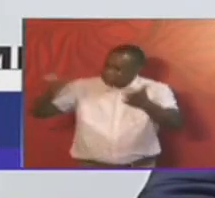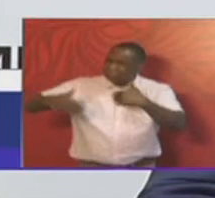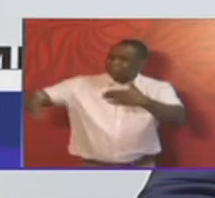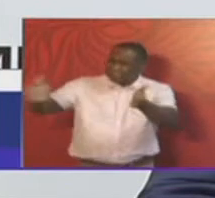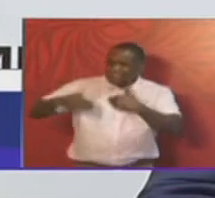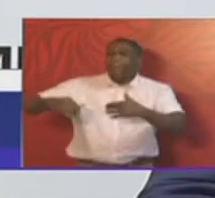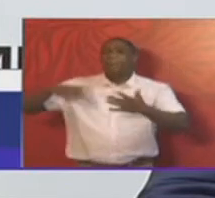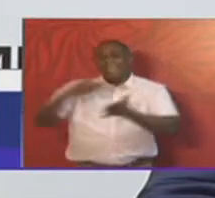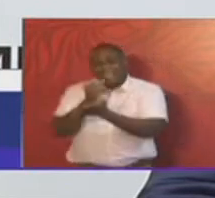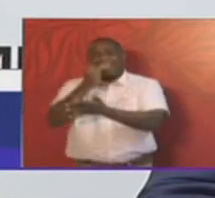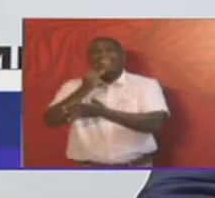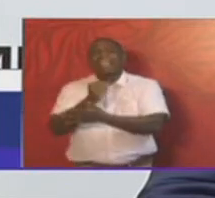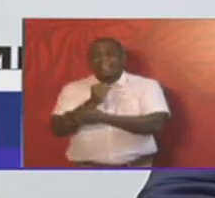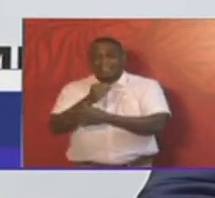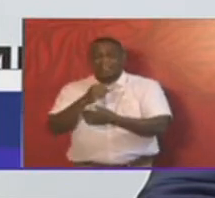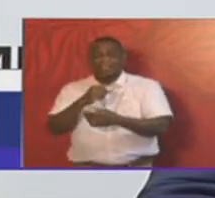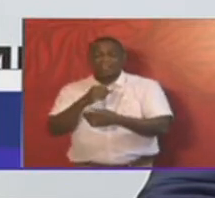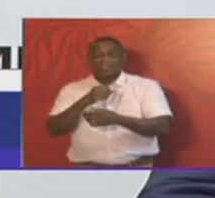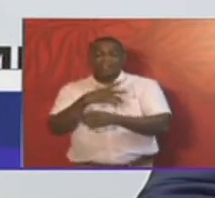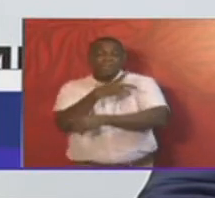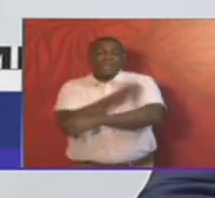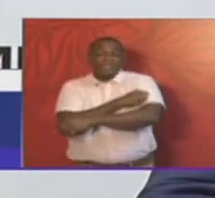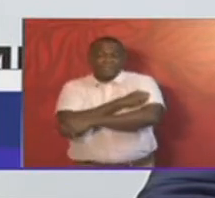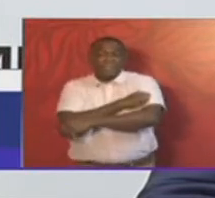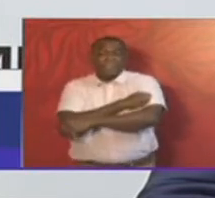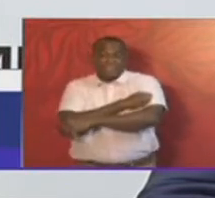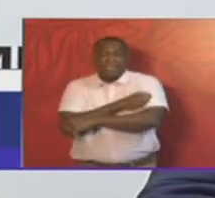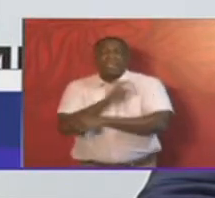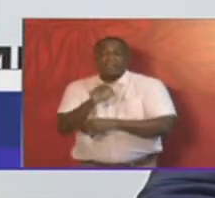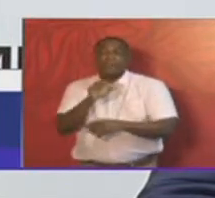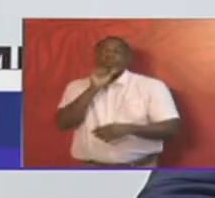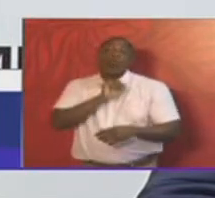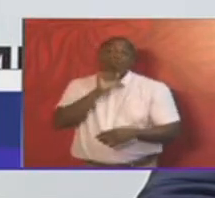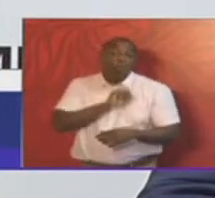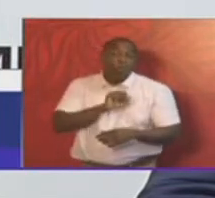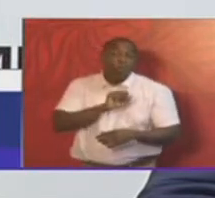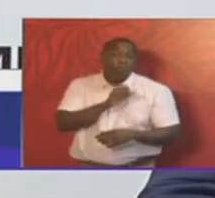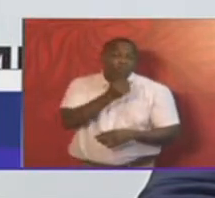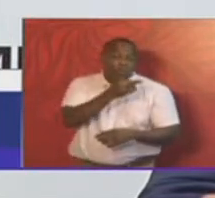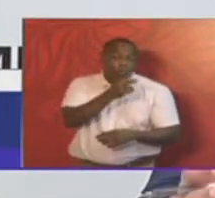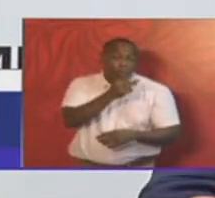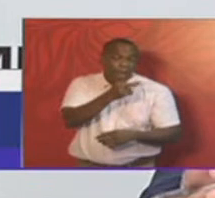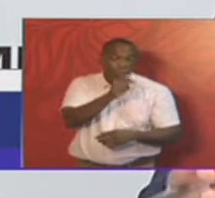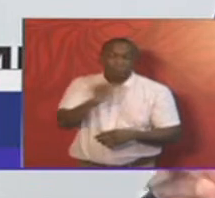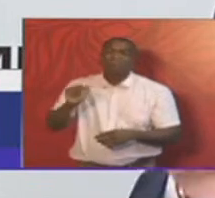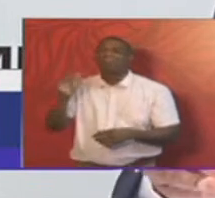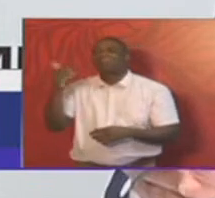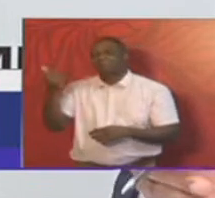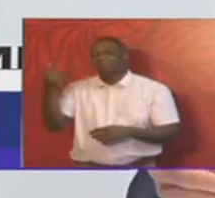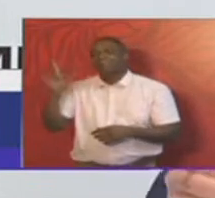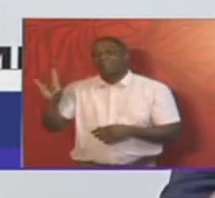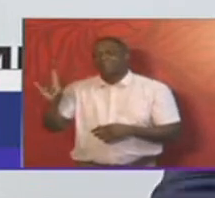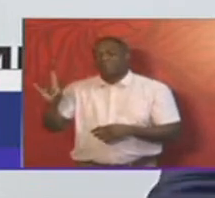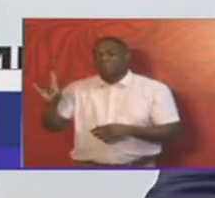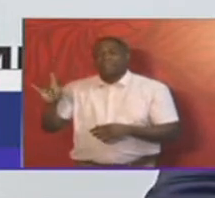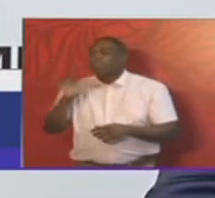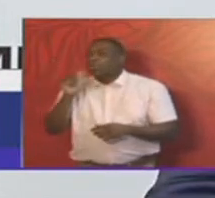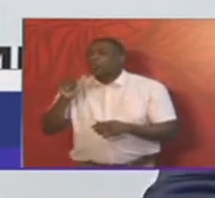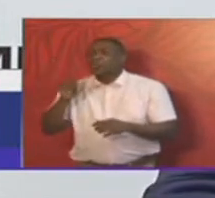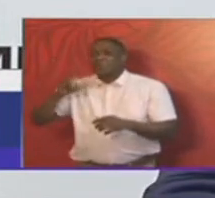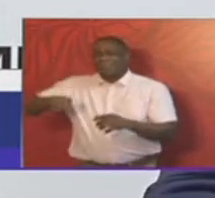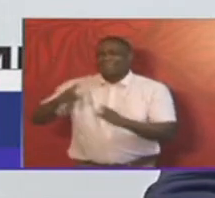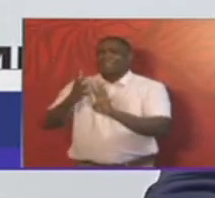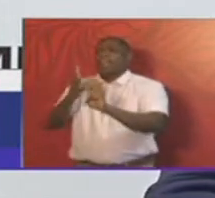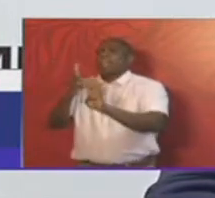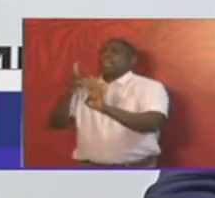of Health and your RHAs. We'll be making block appointments so that you don't have to line up